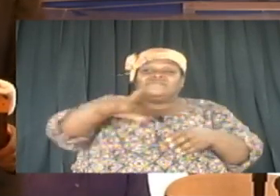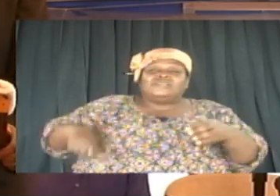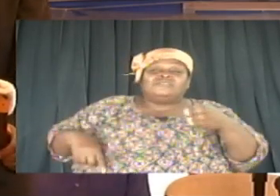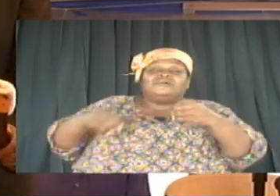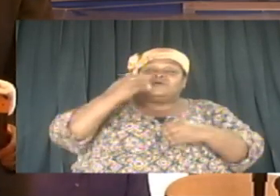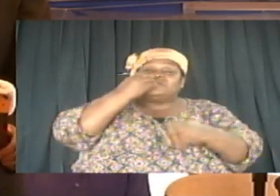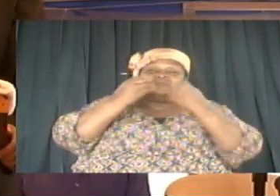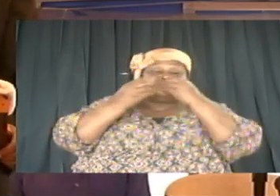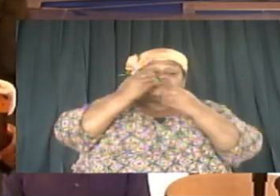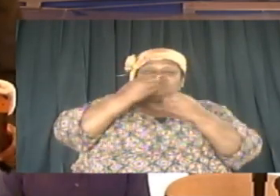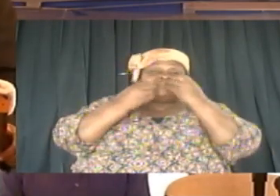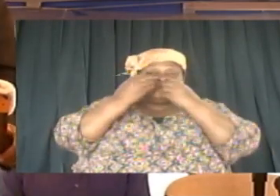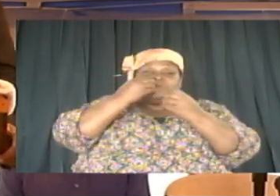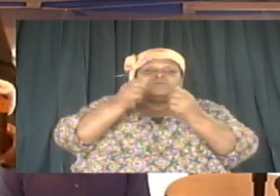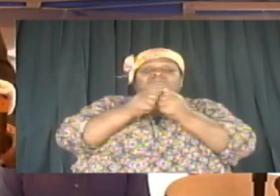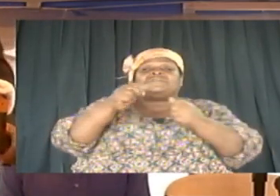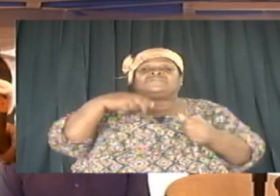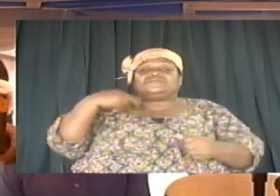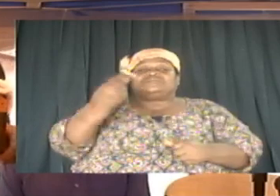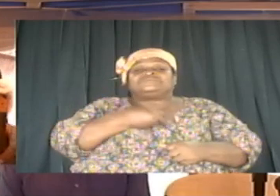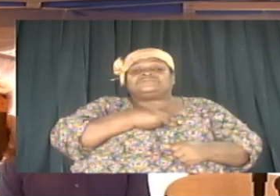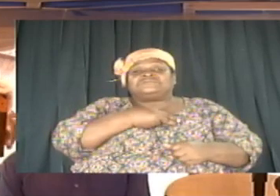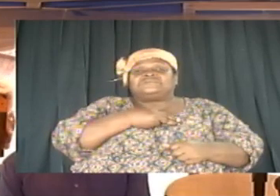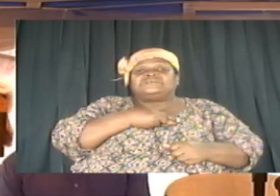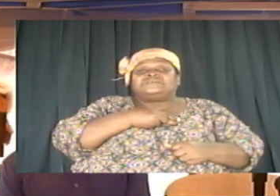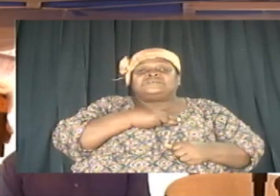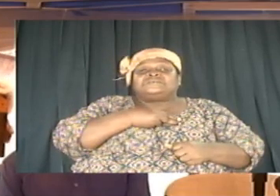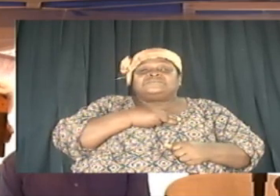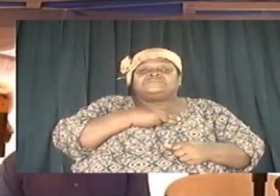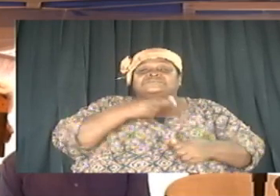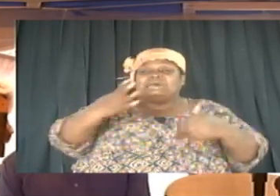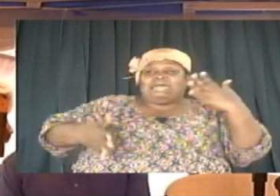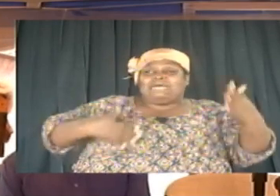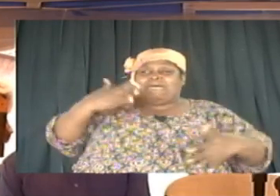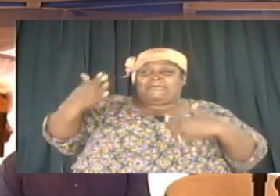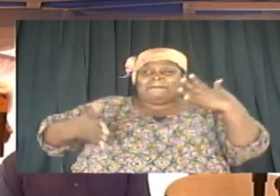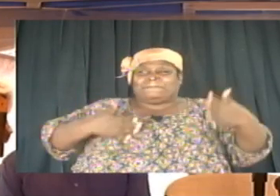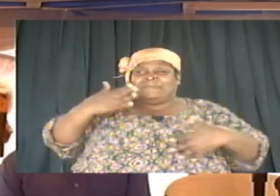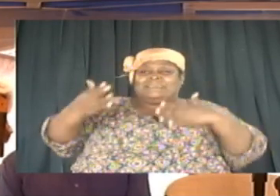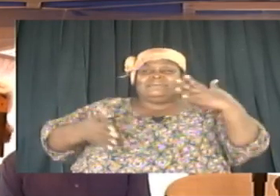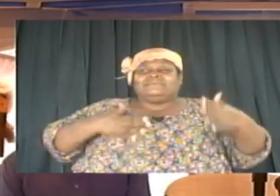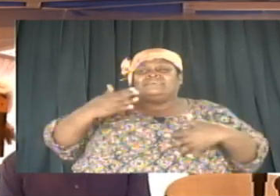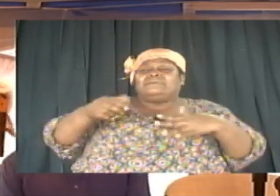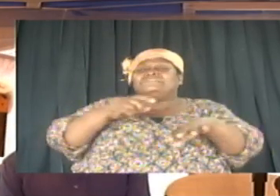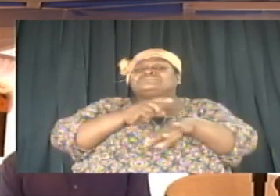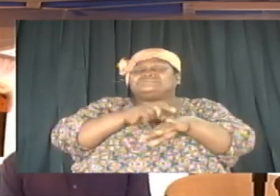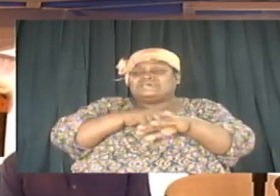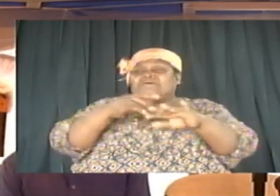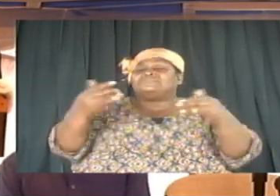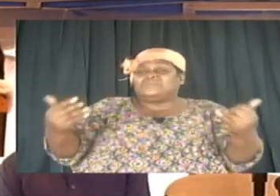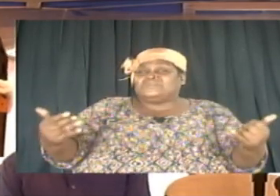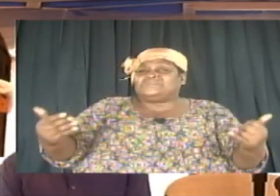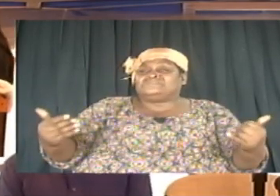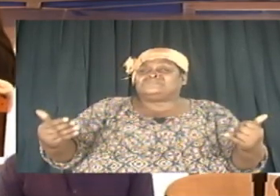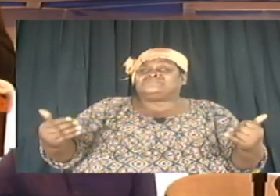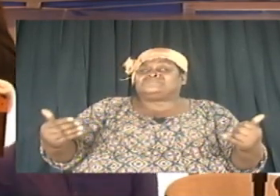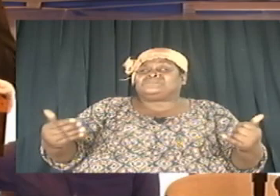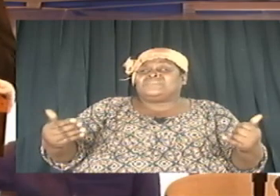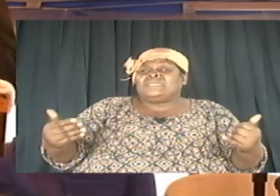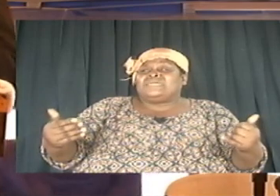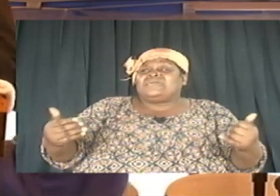very solemn occasion. I believe it is something that has